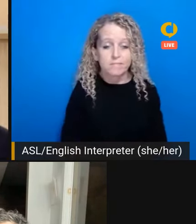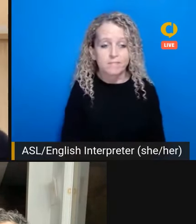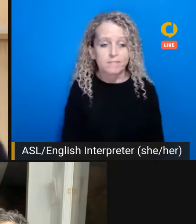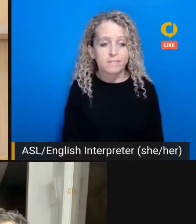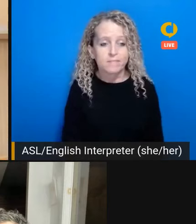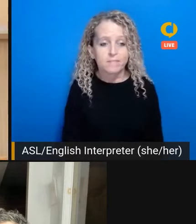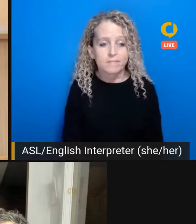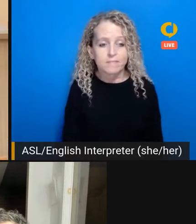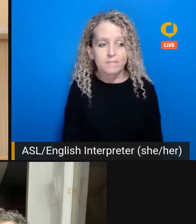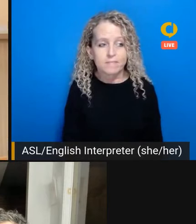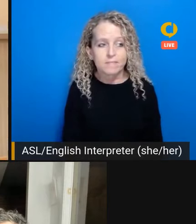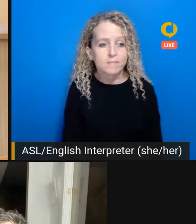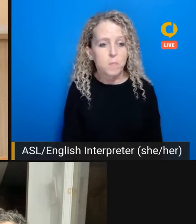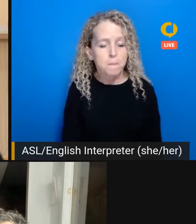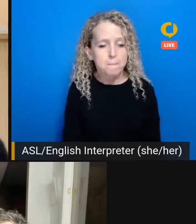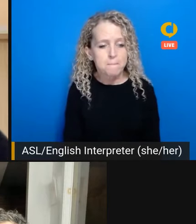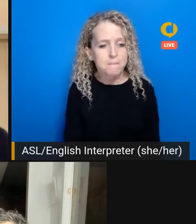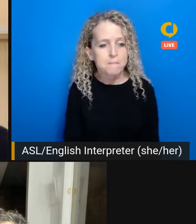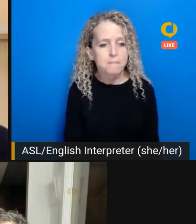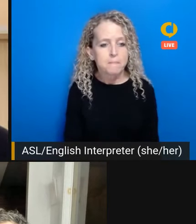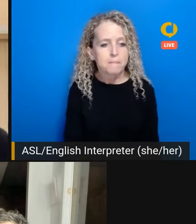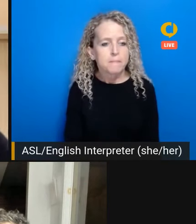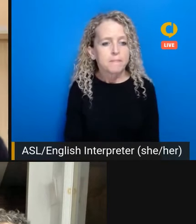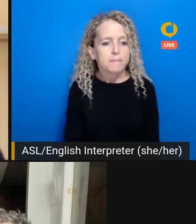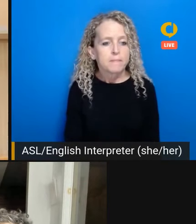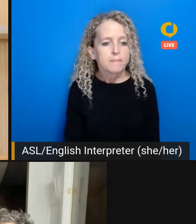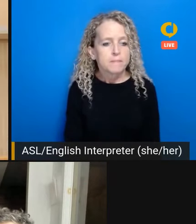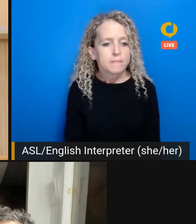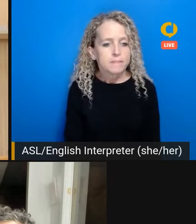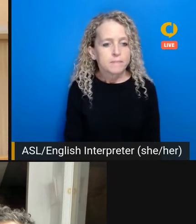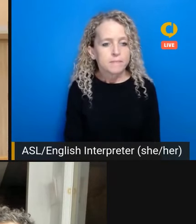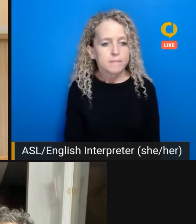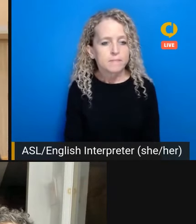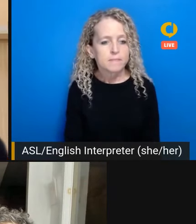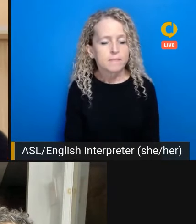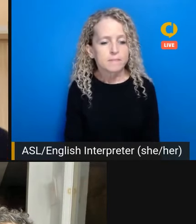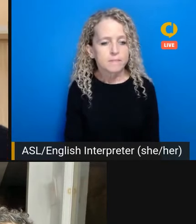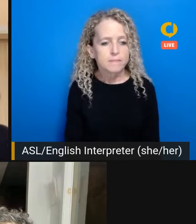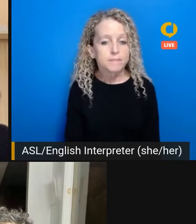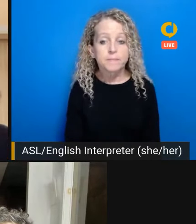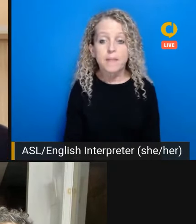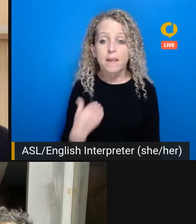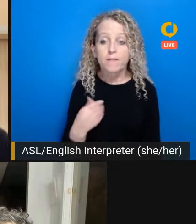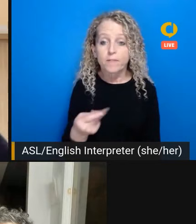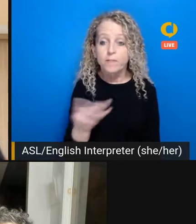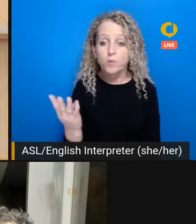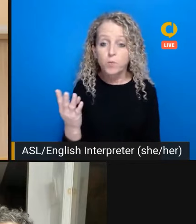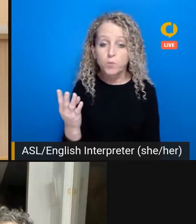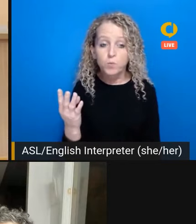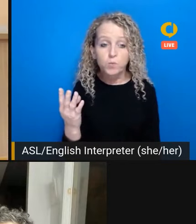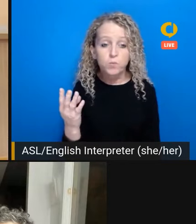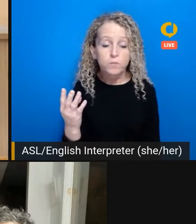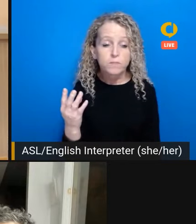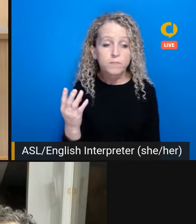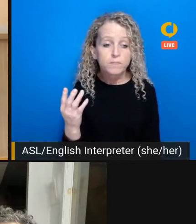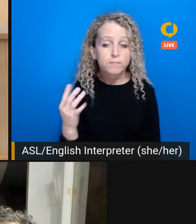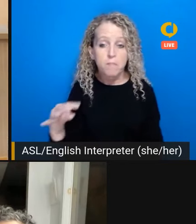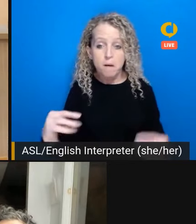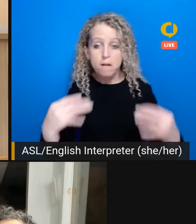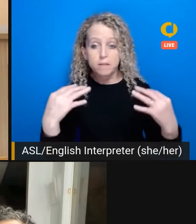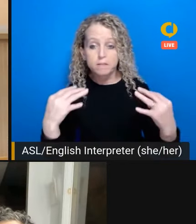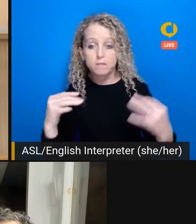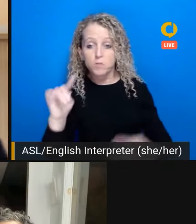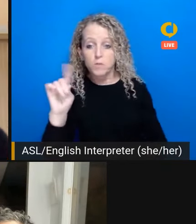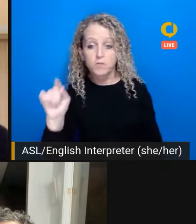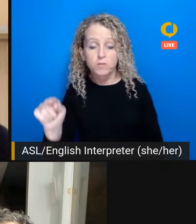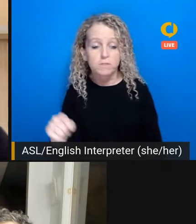We have a couple of audience questions. So I'll just read them out, and then anyone from the panel should